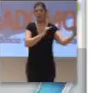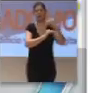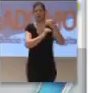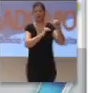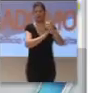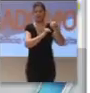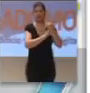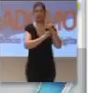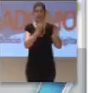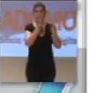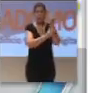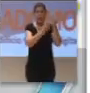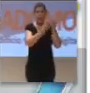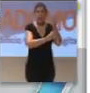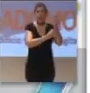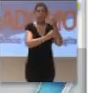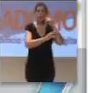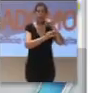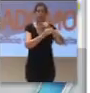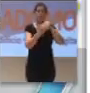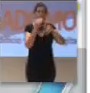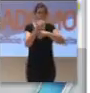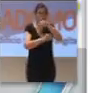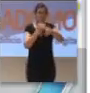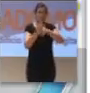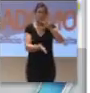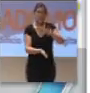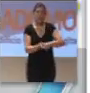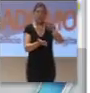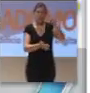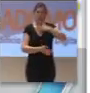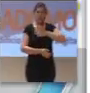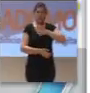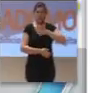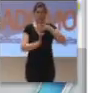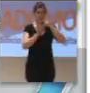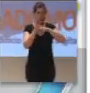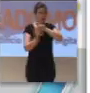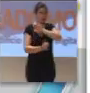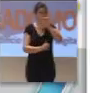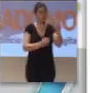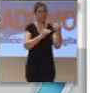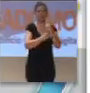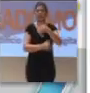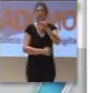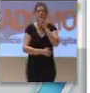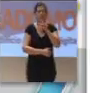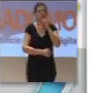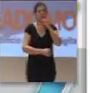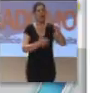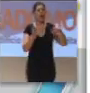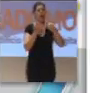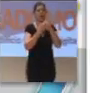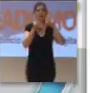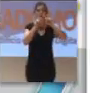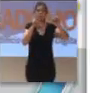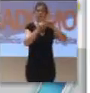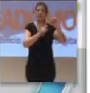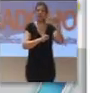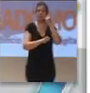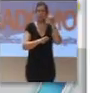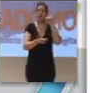found is that there were many devices coming from abroad that had not been